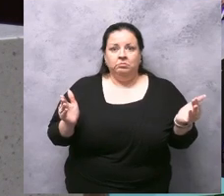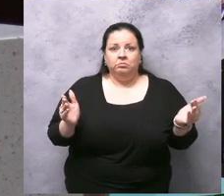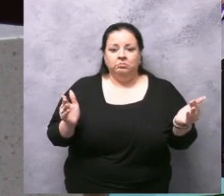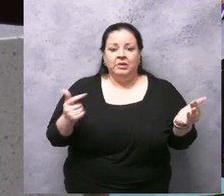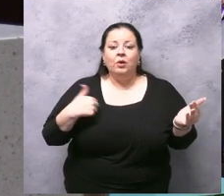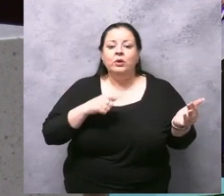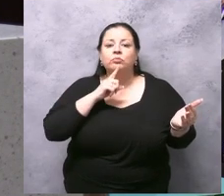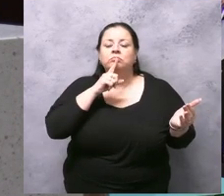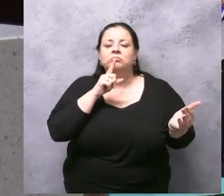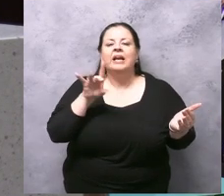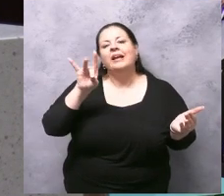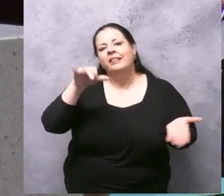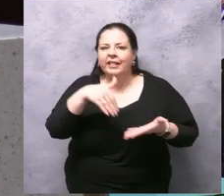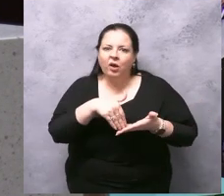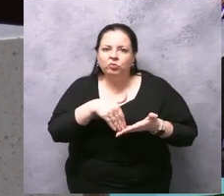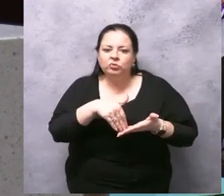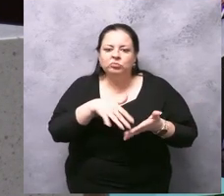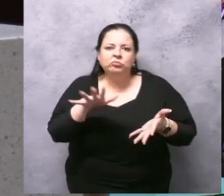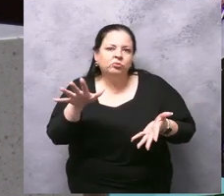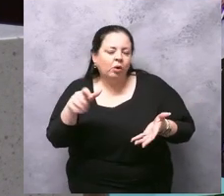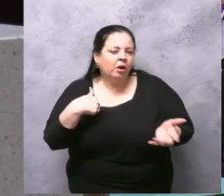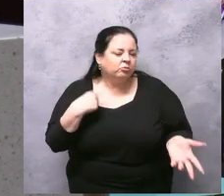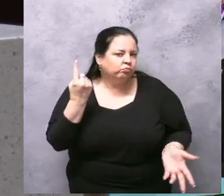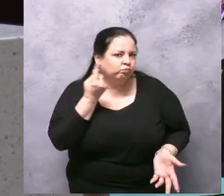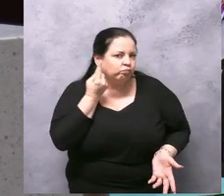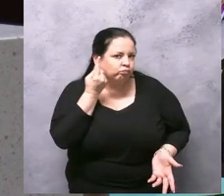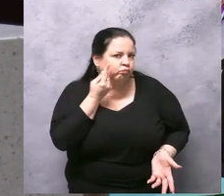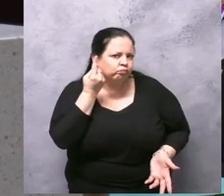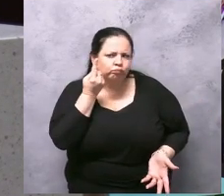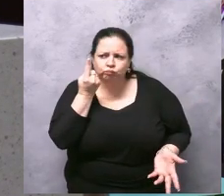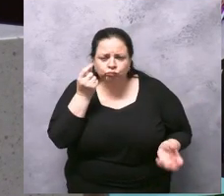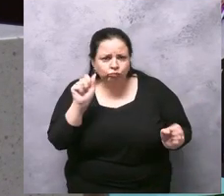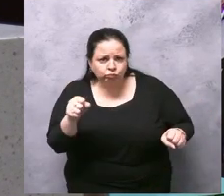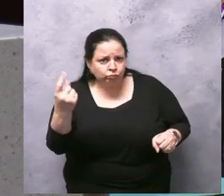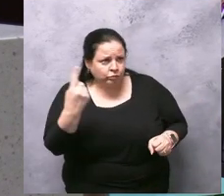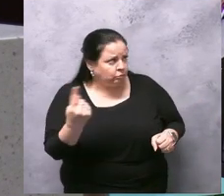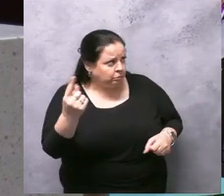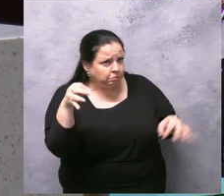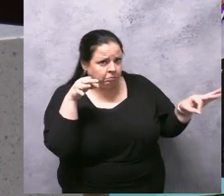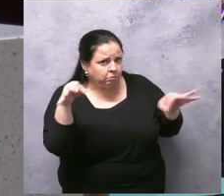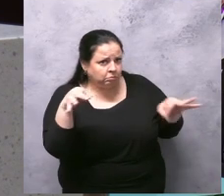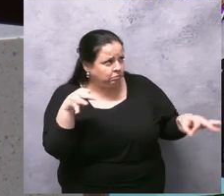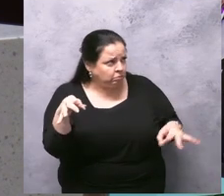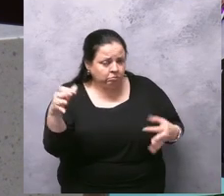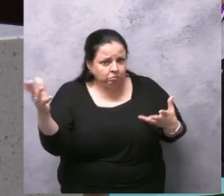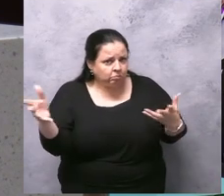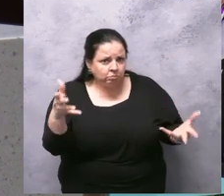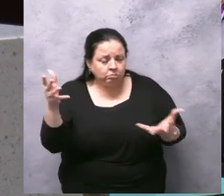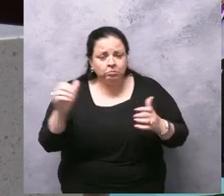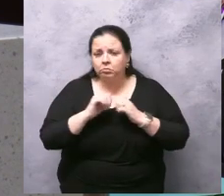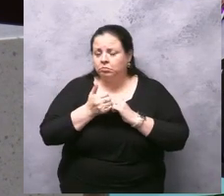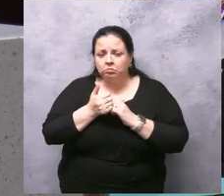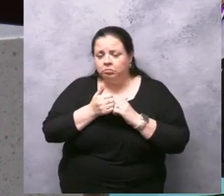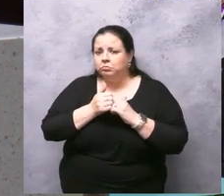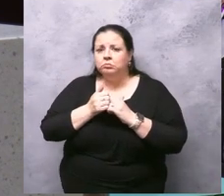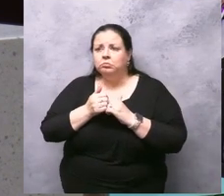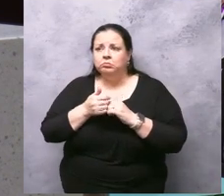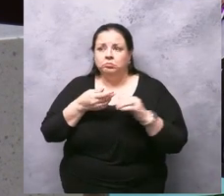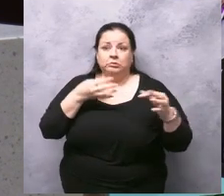about 8,000 students. So I was just curious if anybody could provide some information or insight on how that number